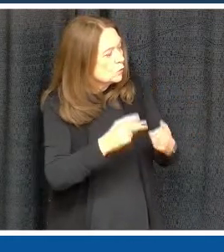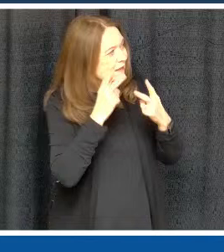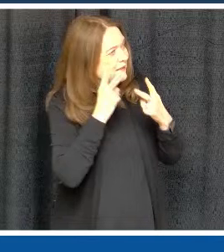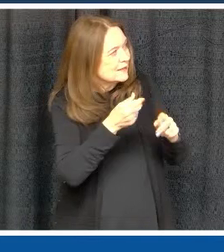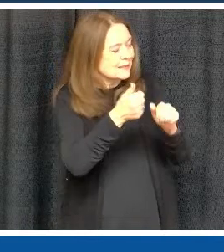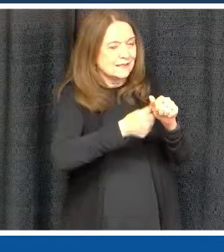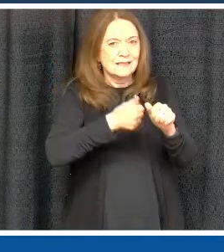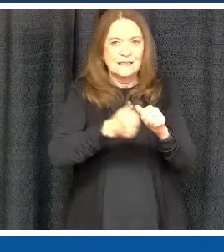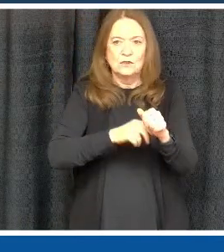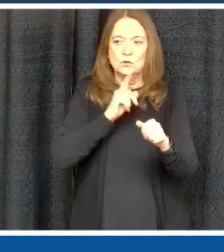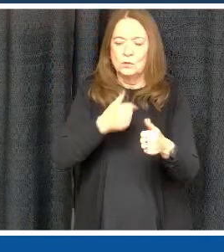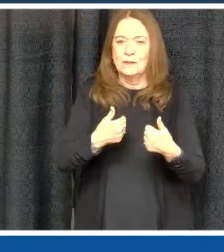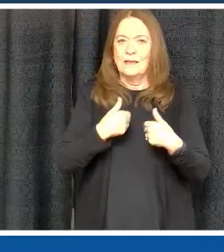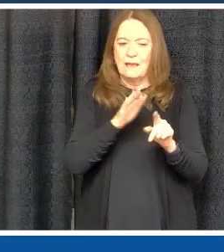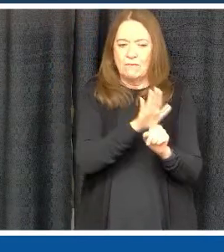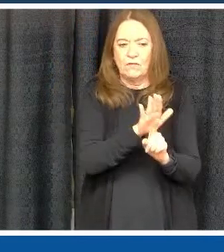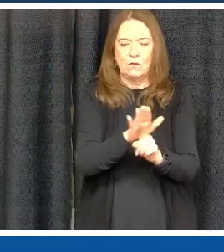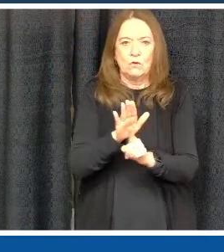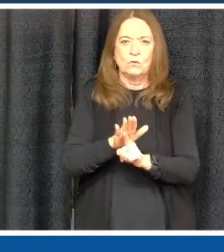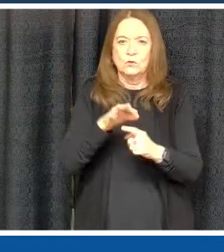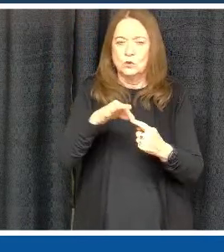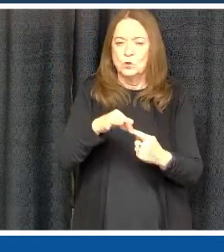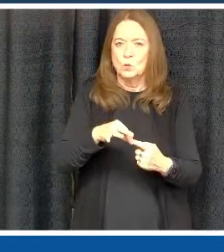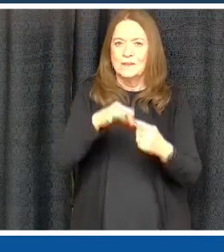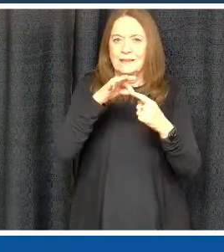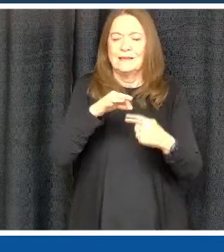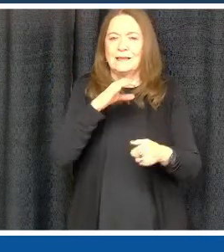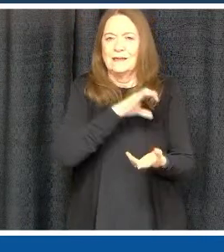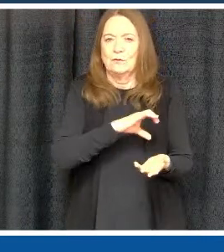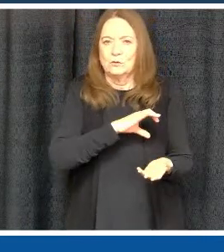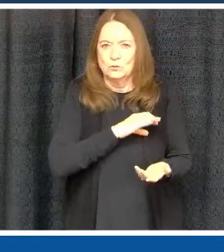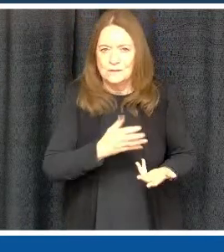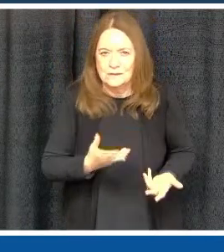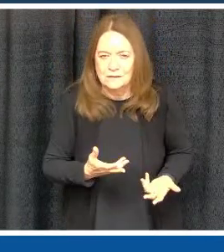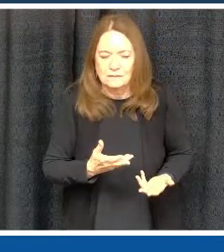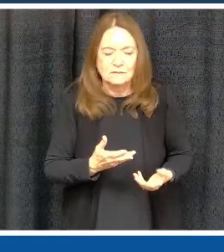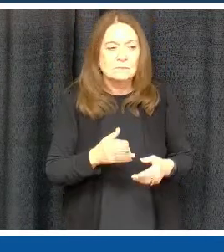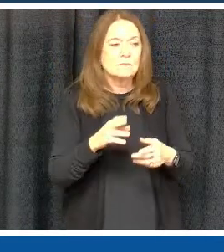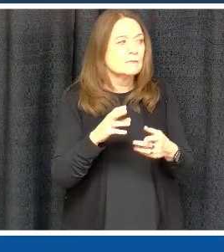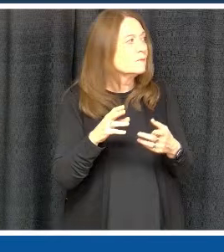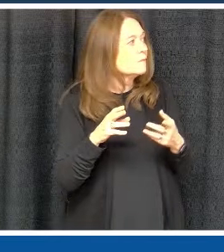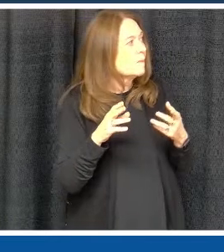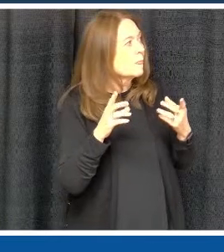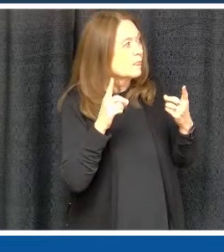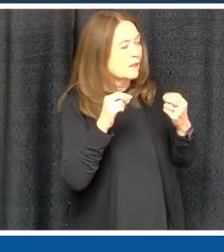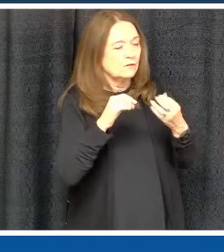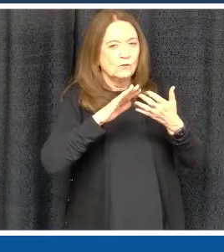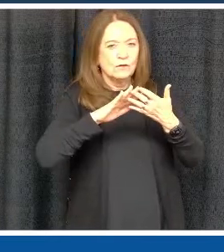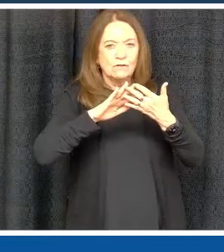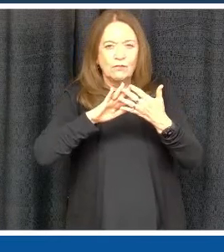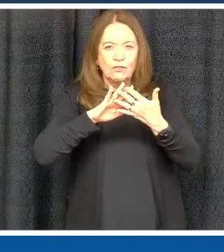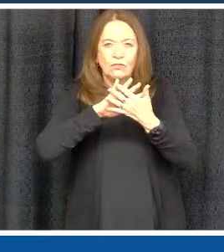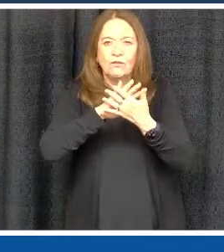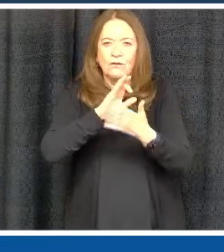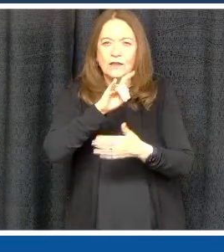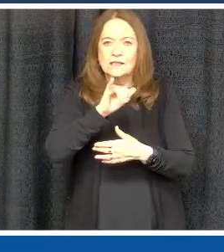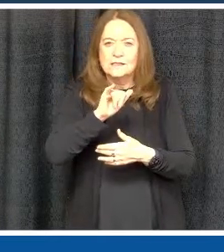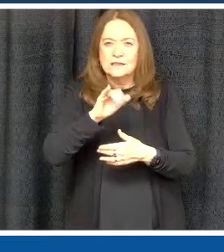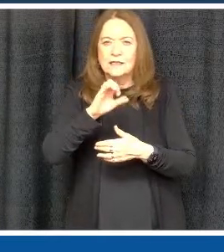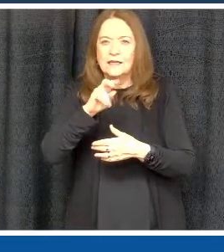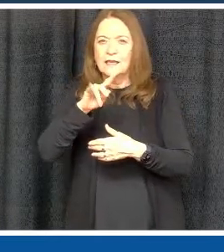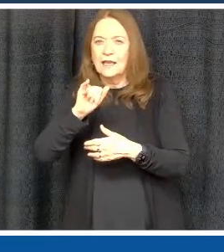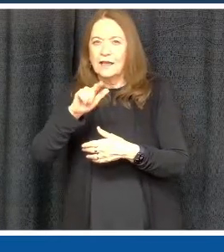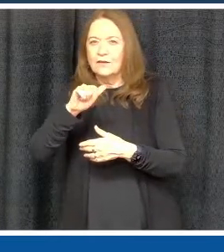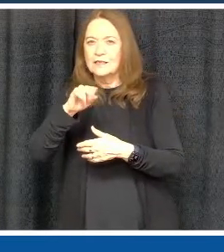each really have their own unique characteristics. They do blur city and county lines at times. As we know, some of these